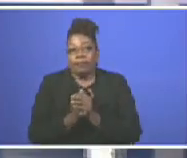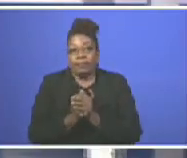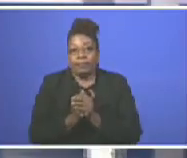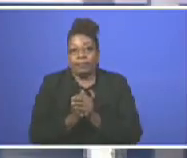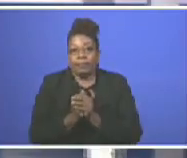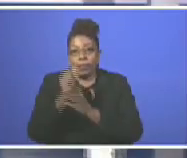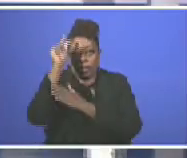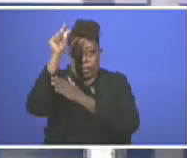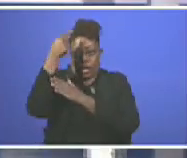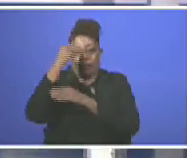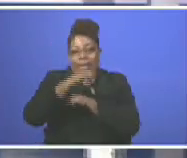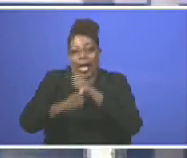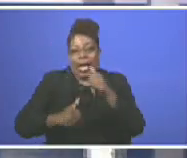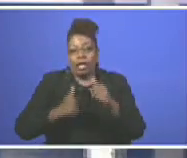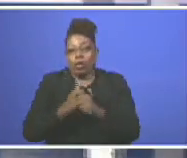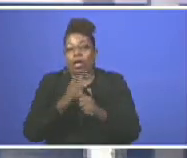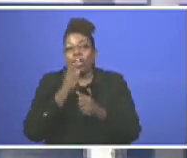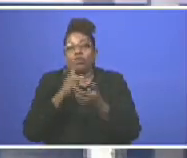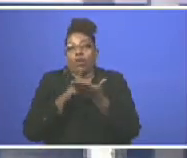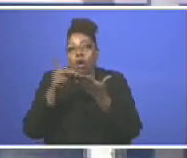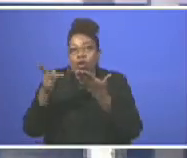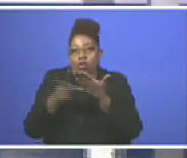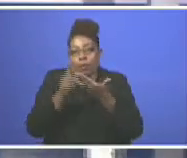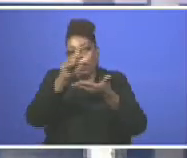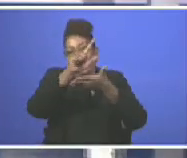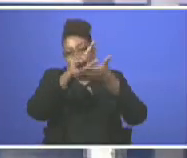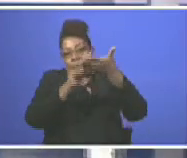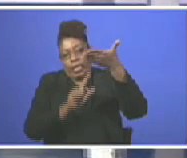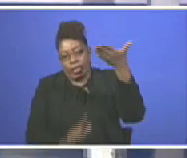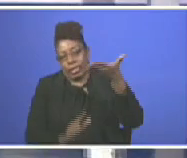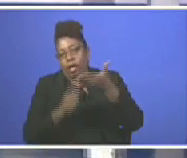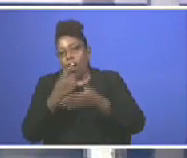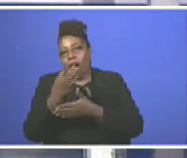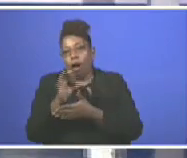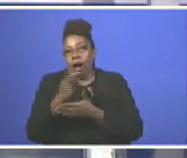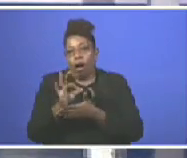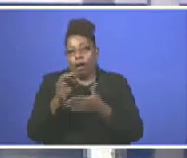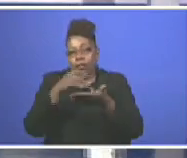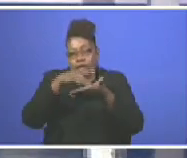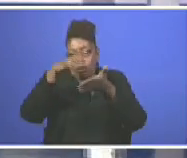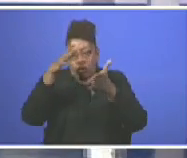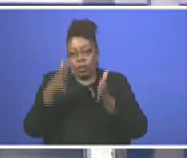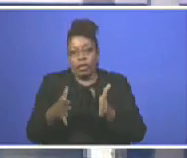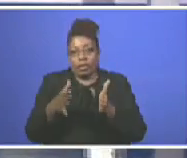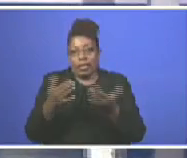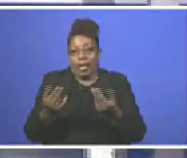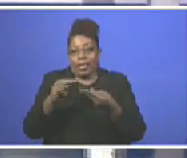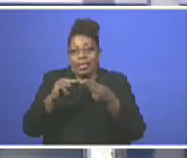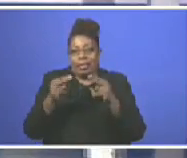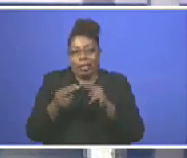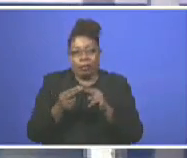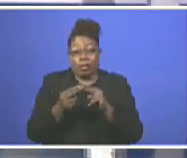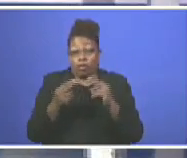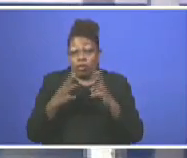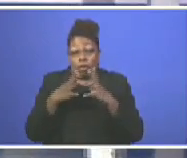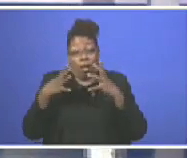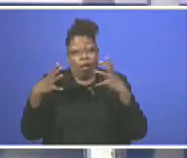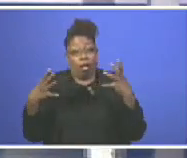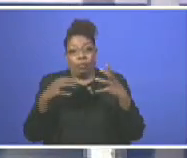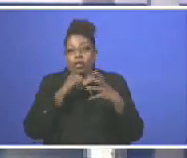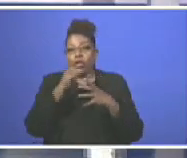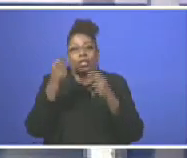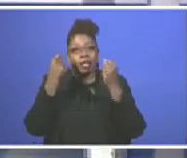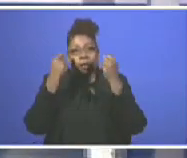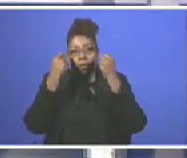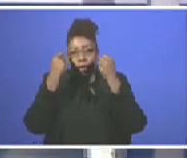The government's annual lunch program list of students is nearly complete, and the numbers so far are staggering but not